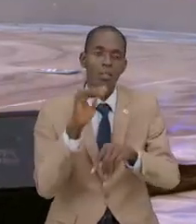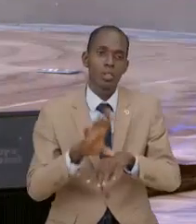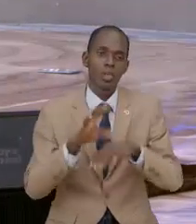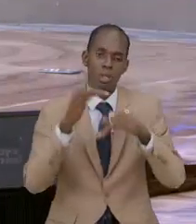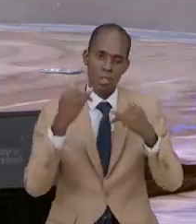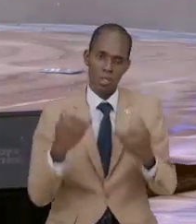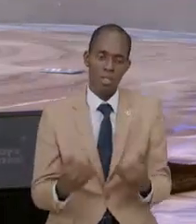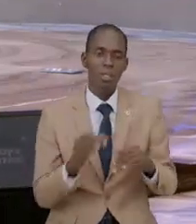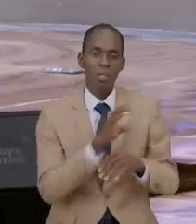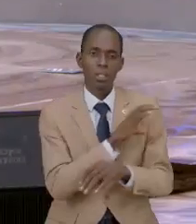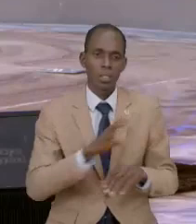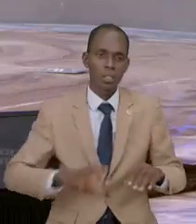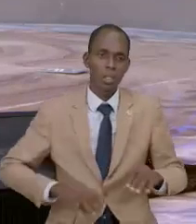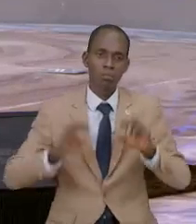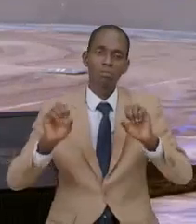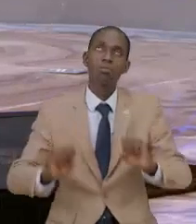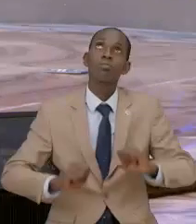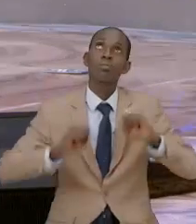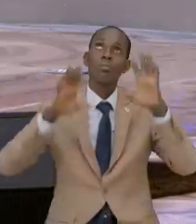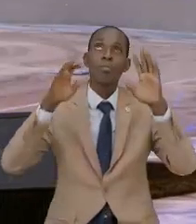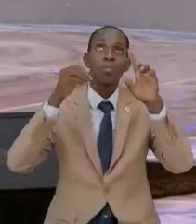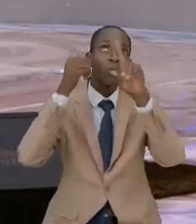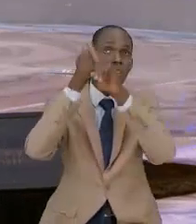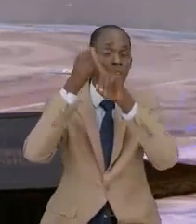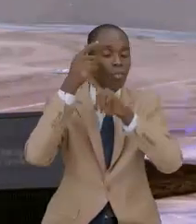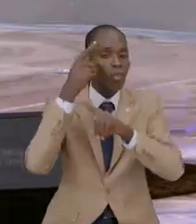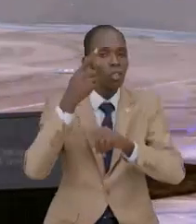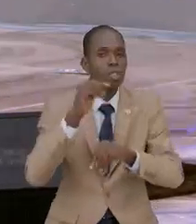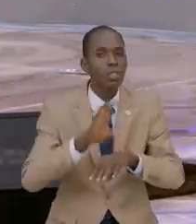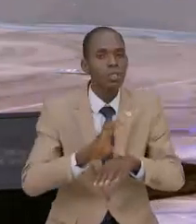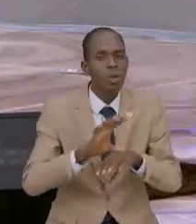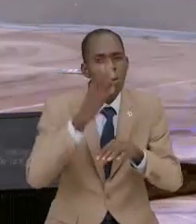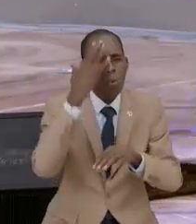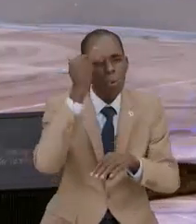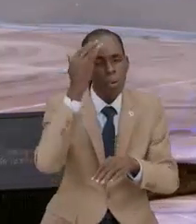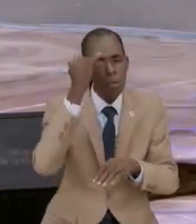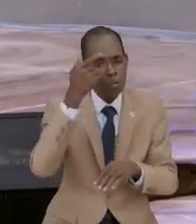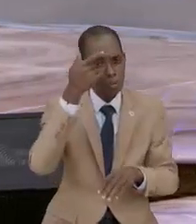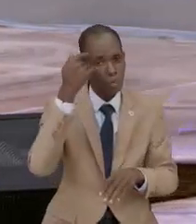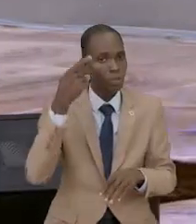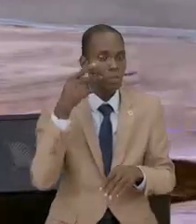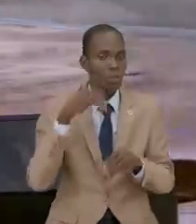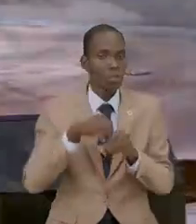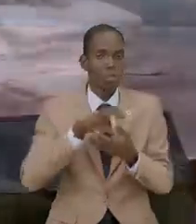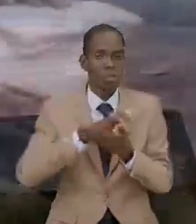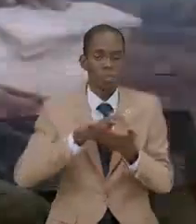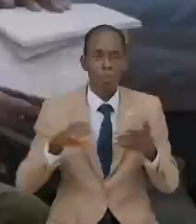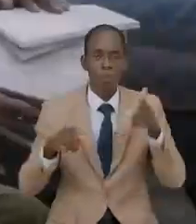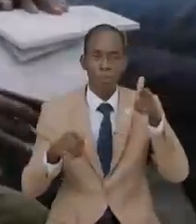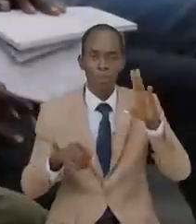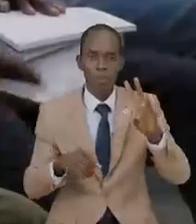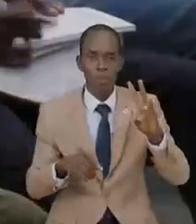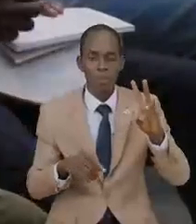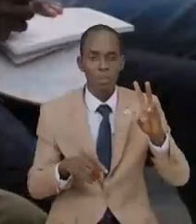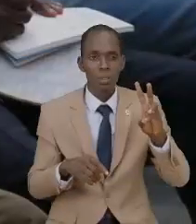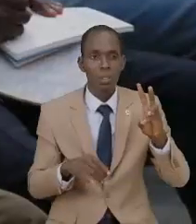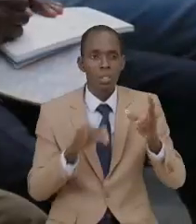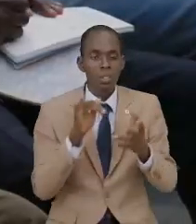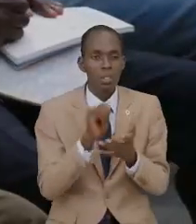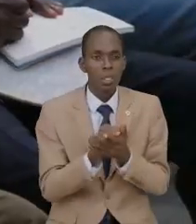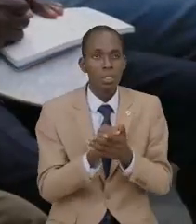gave himself for the church. Why? Verse 20 says that he